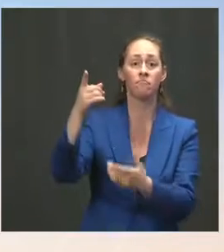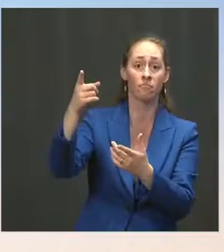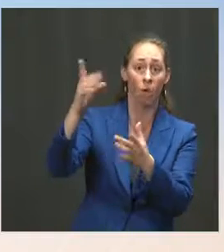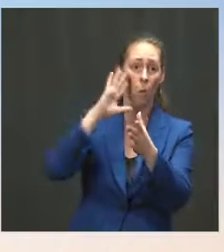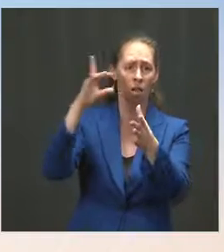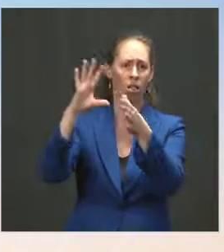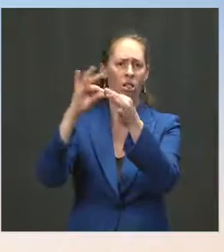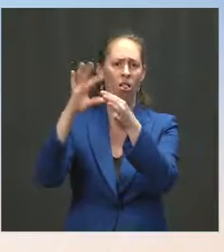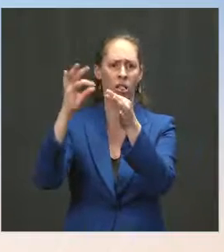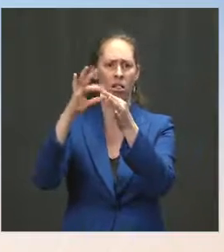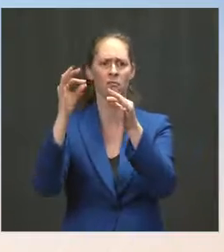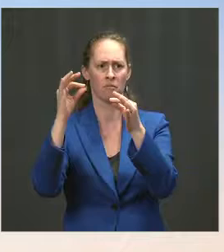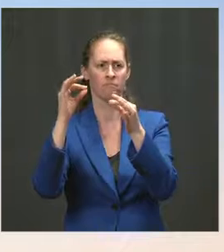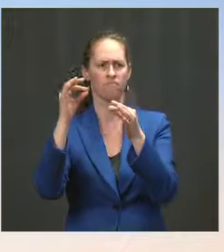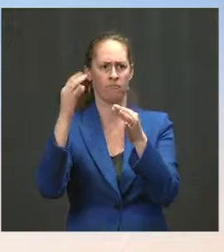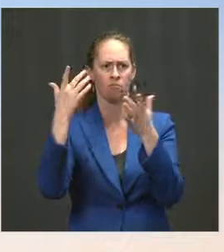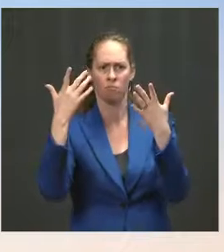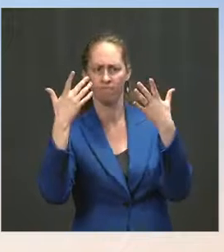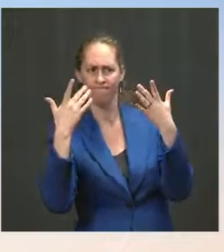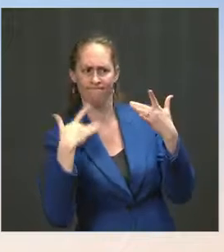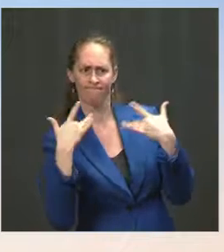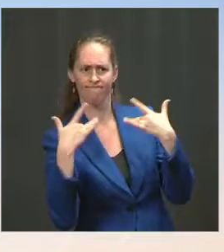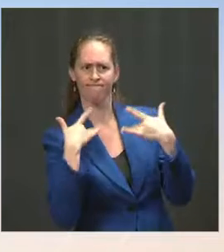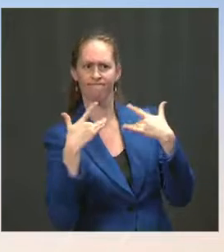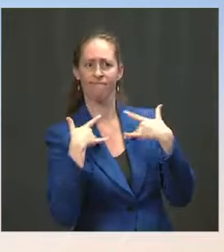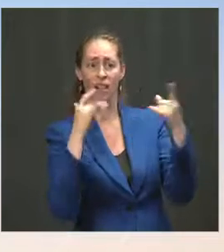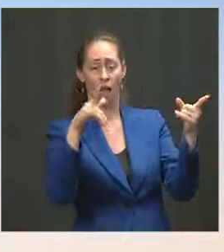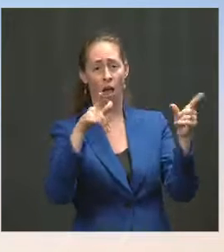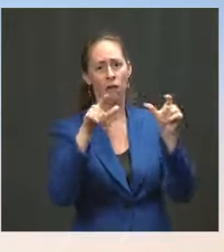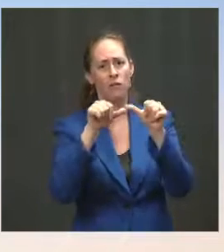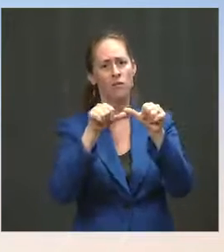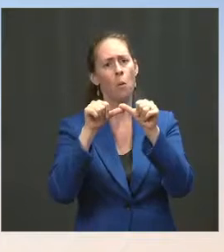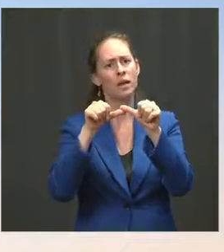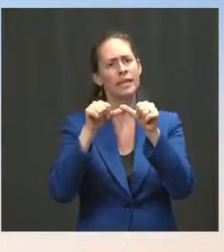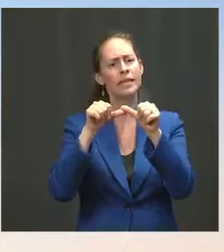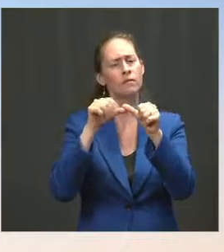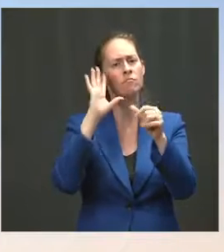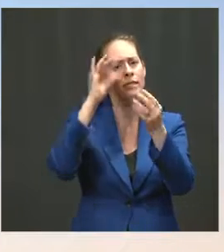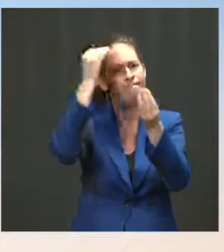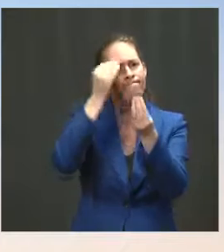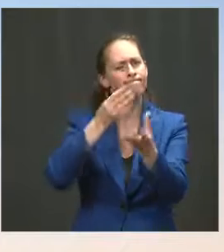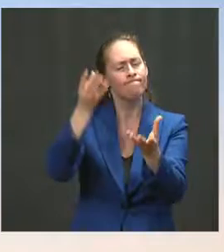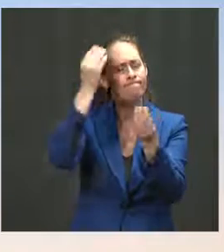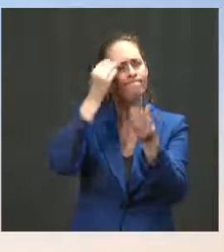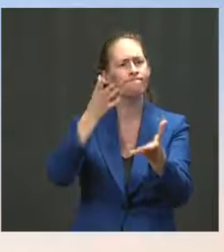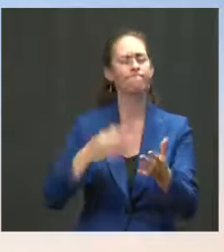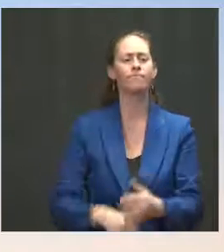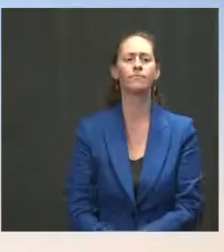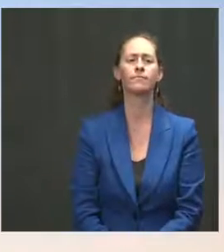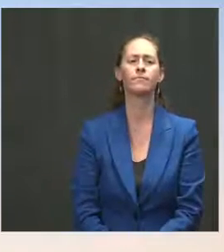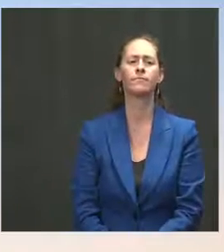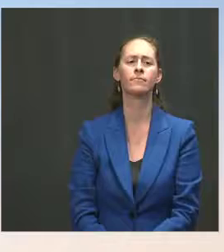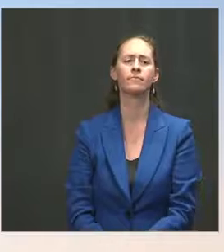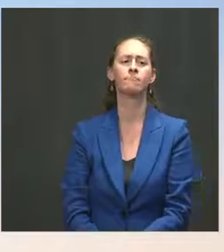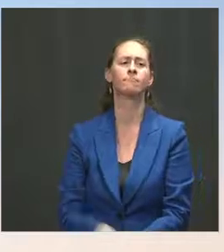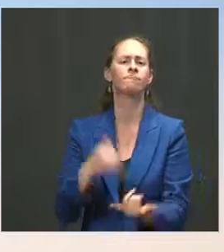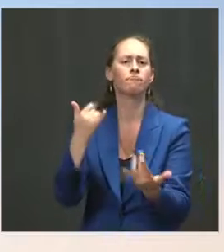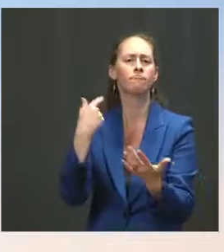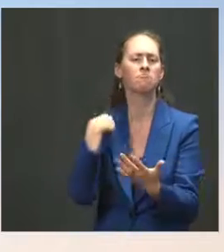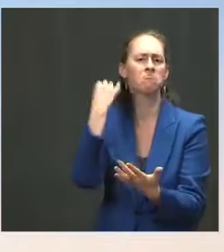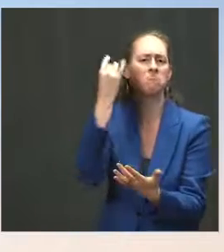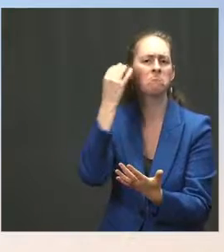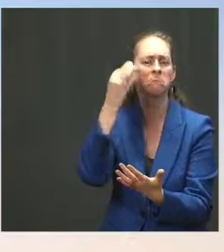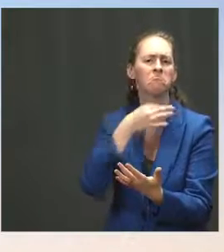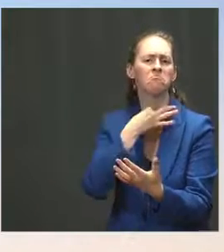officials on this particular issue, and we will continue to elevate it publicly. On Haiti, Senators Rubio and Menendez just sent a